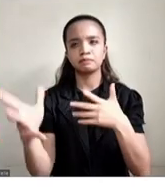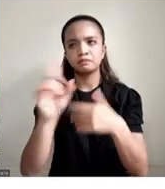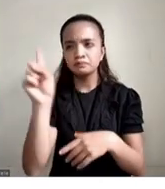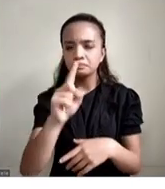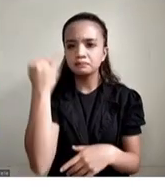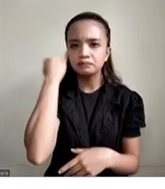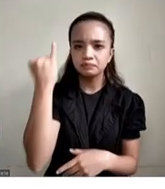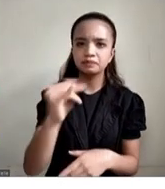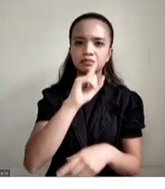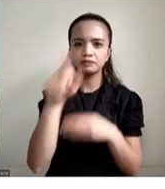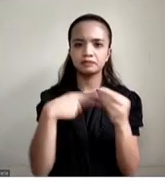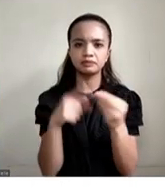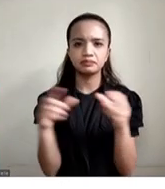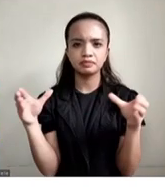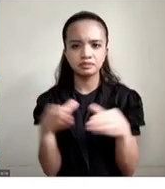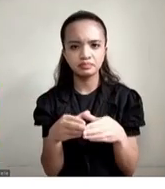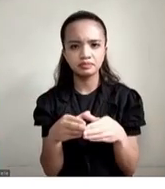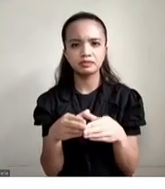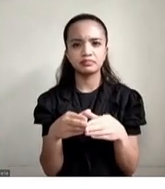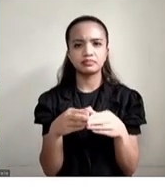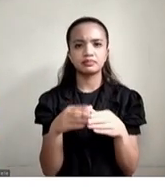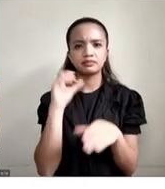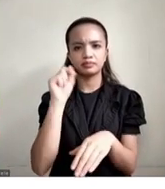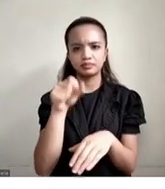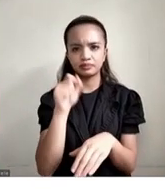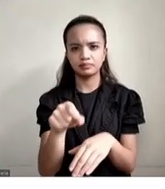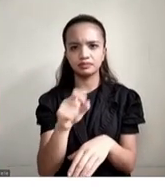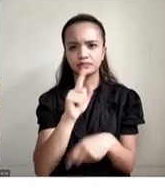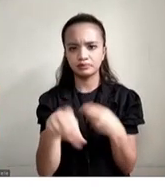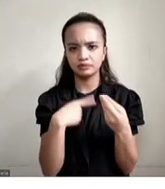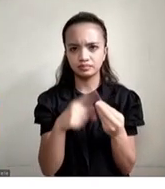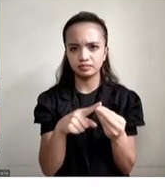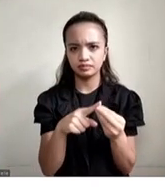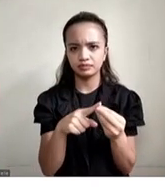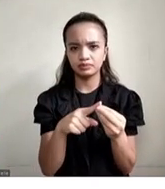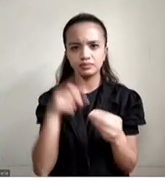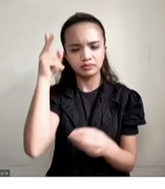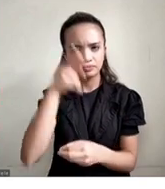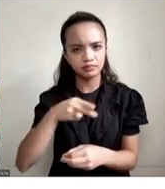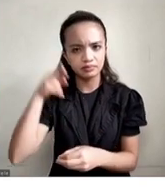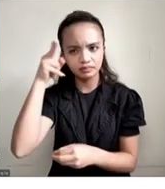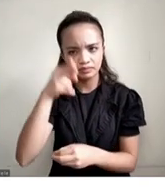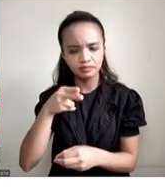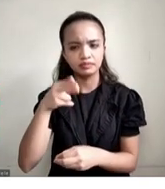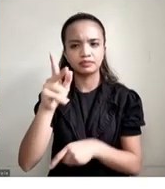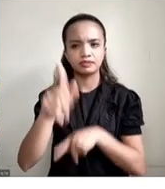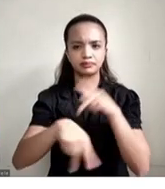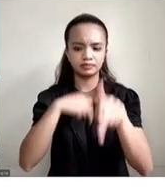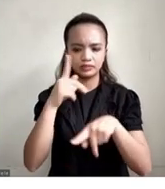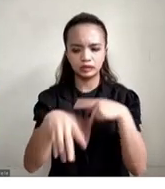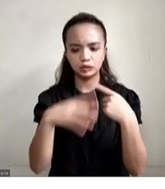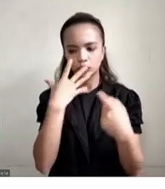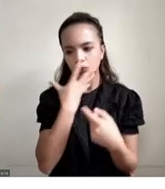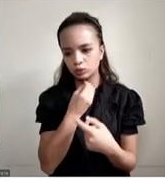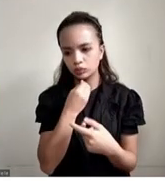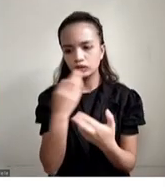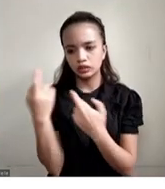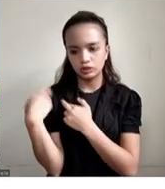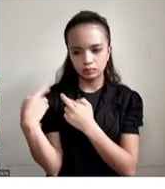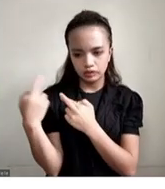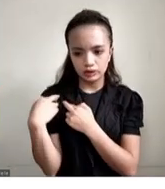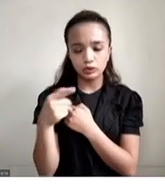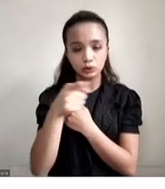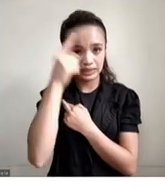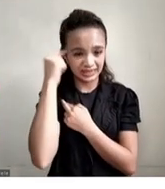coalition, considering, of course, as well, the colorful history between and among the people behind it? Do you think that this is